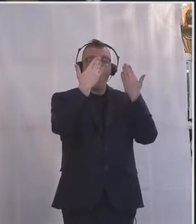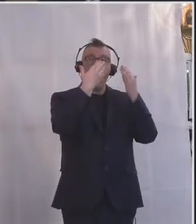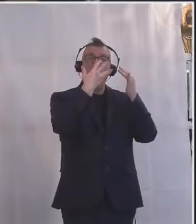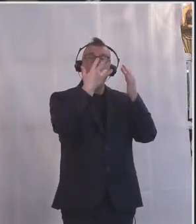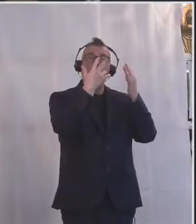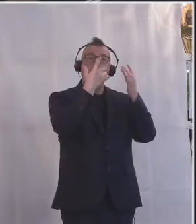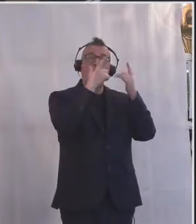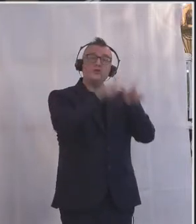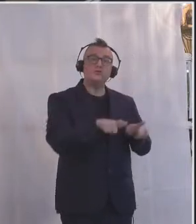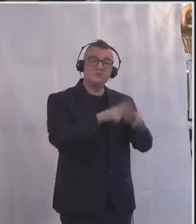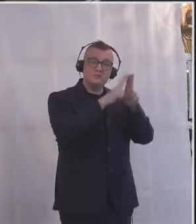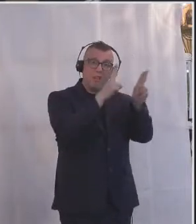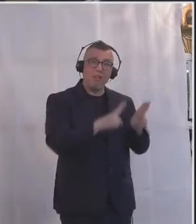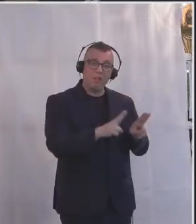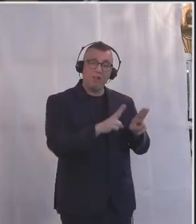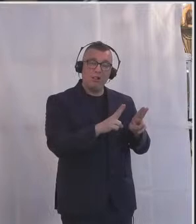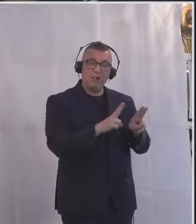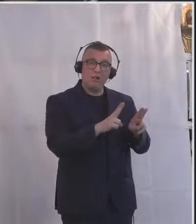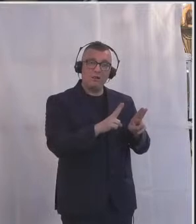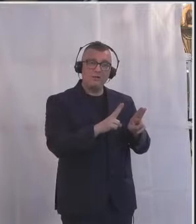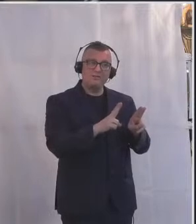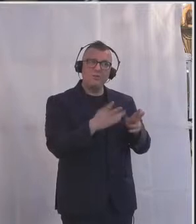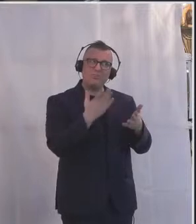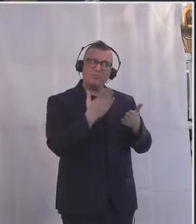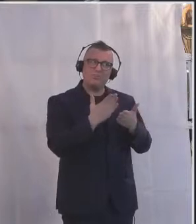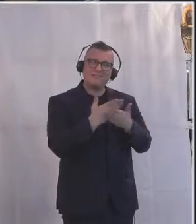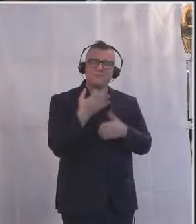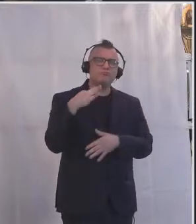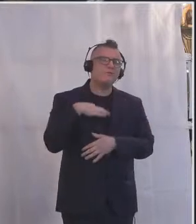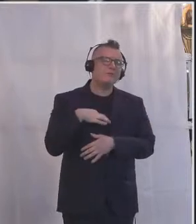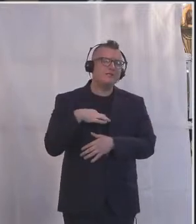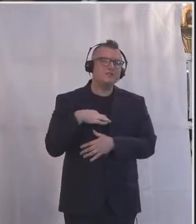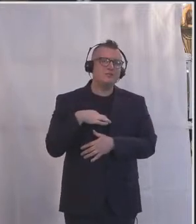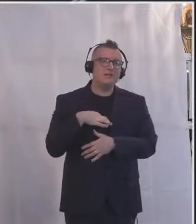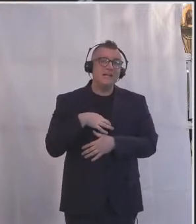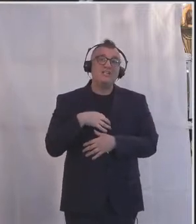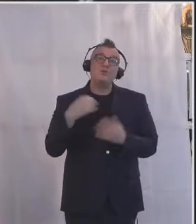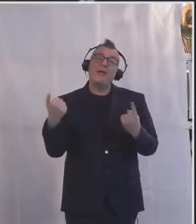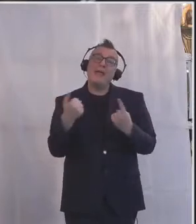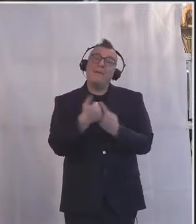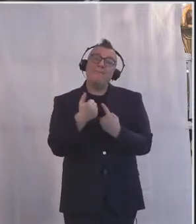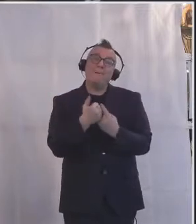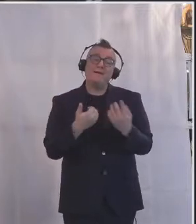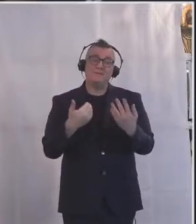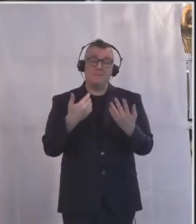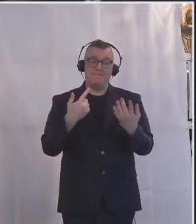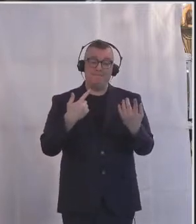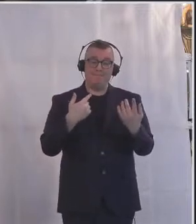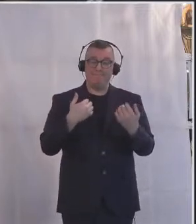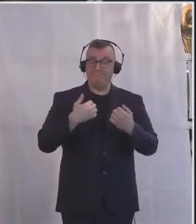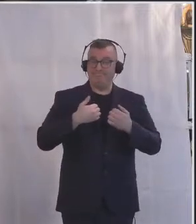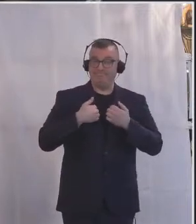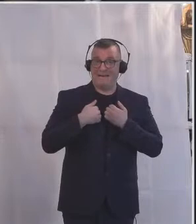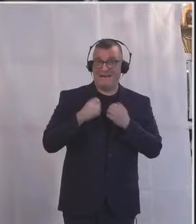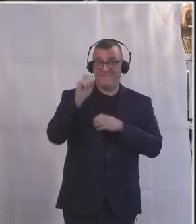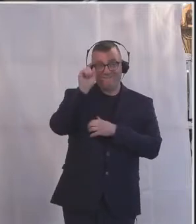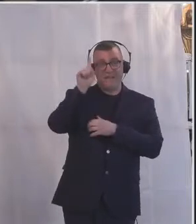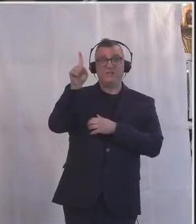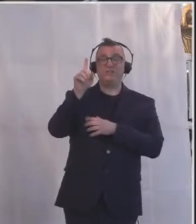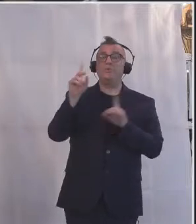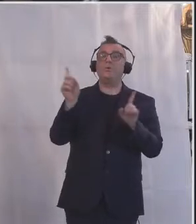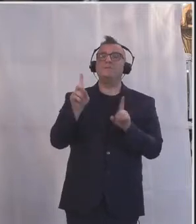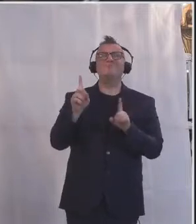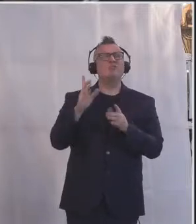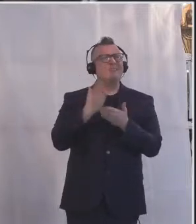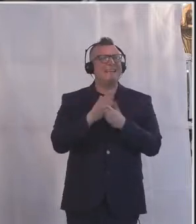privilege around kind of all of this. And so the impact from my innovation, or the way that we've created it, is really similar